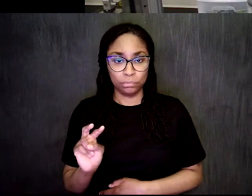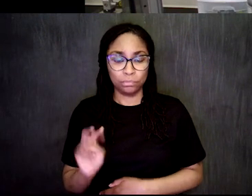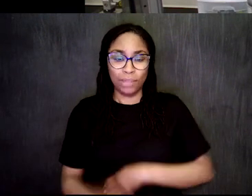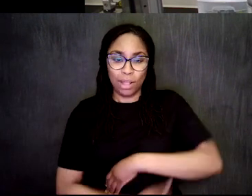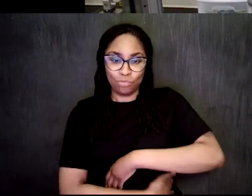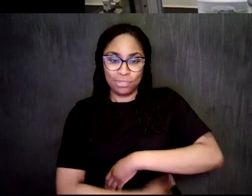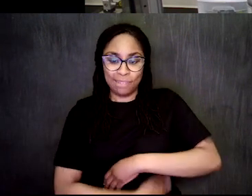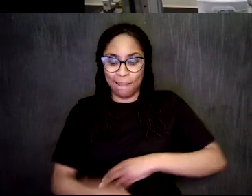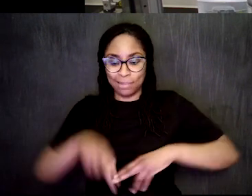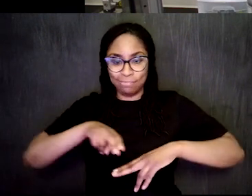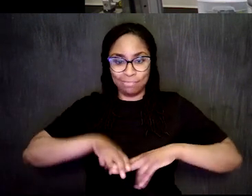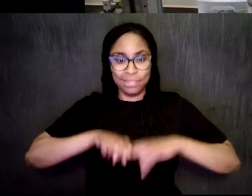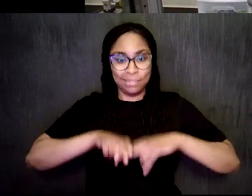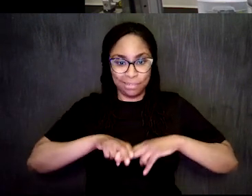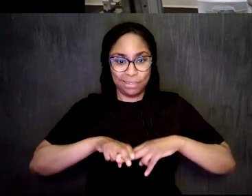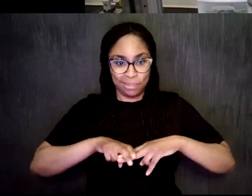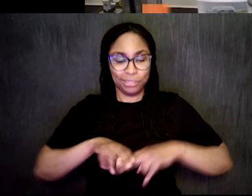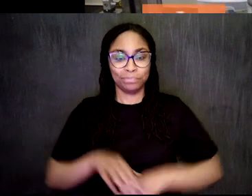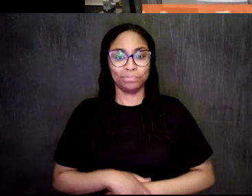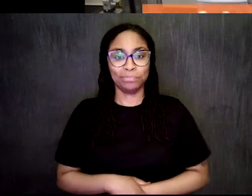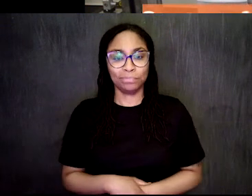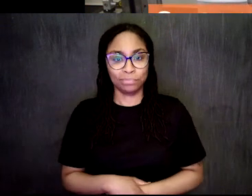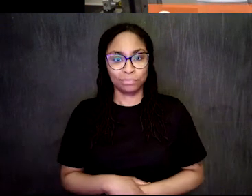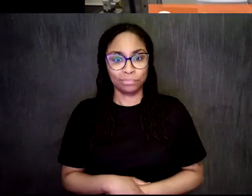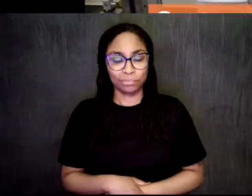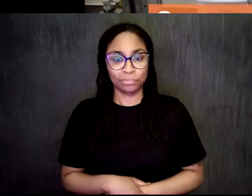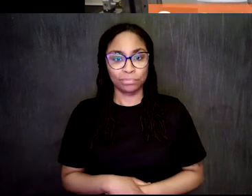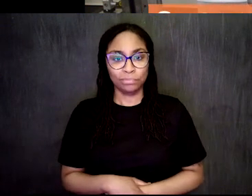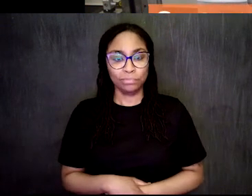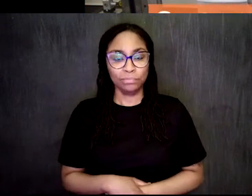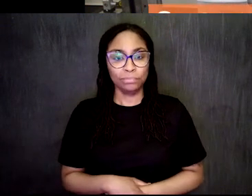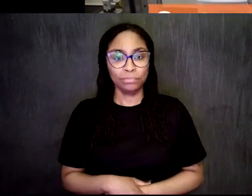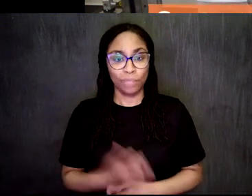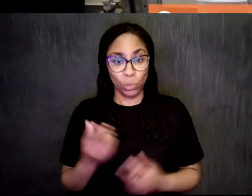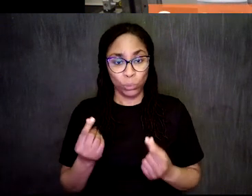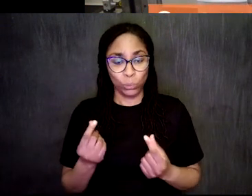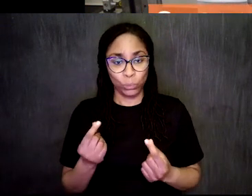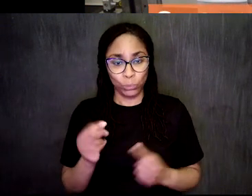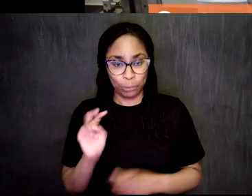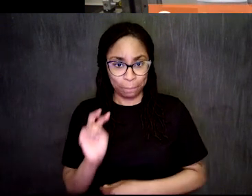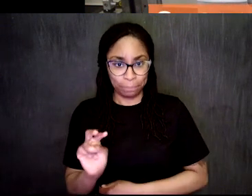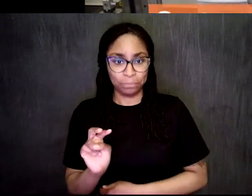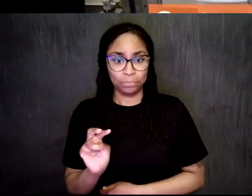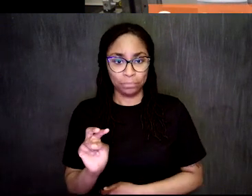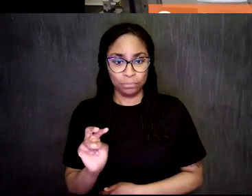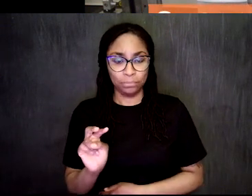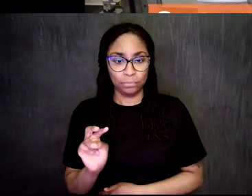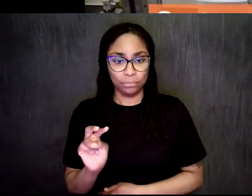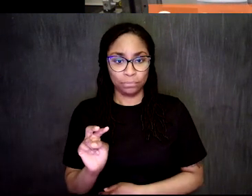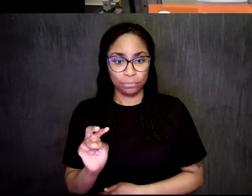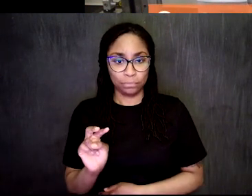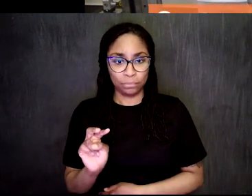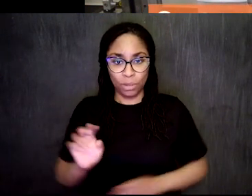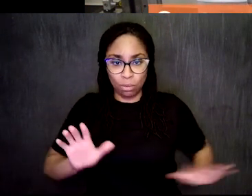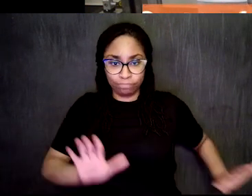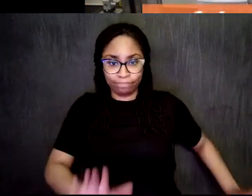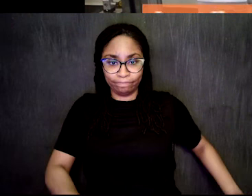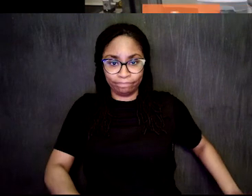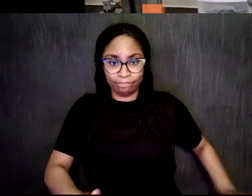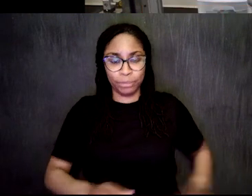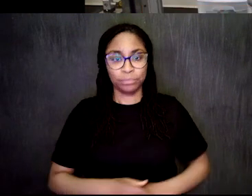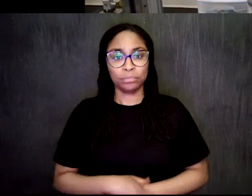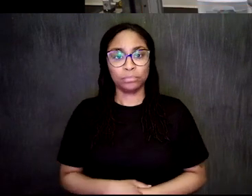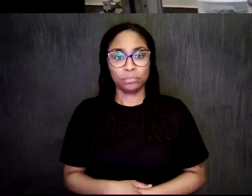our side sitting position. From here, you're going to place both of your hands on either side of your